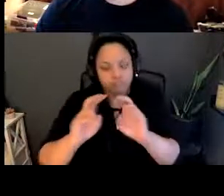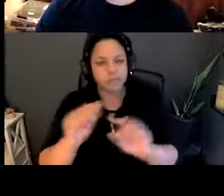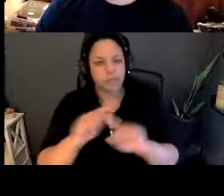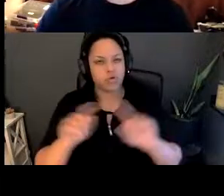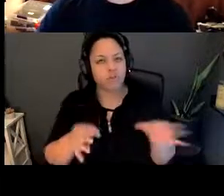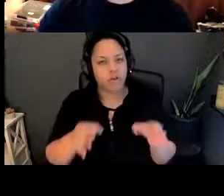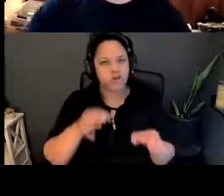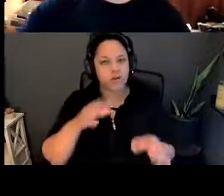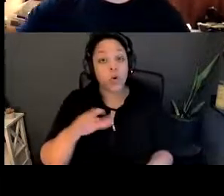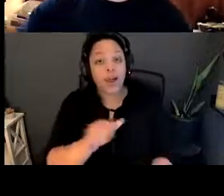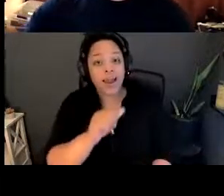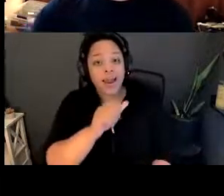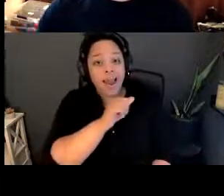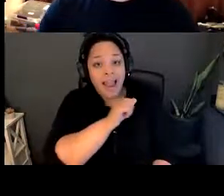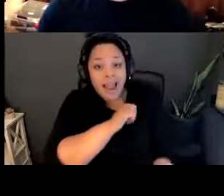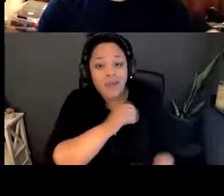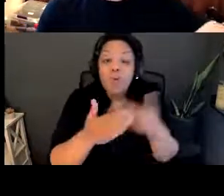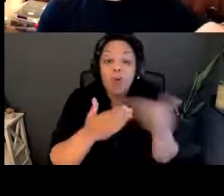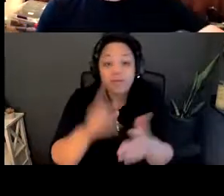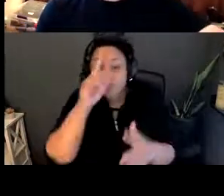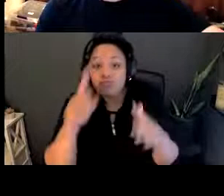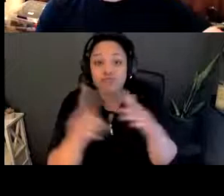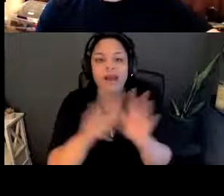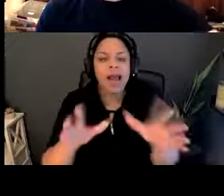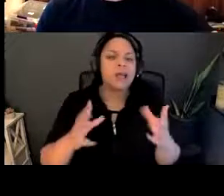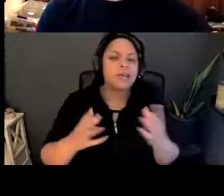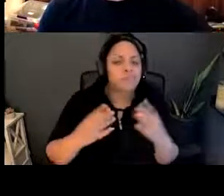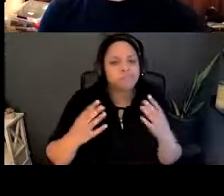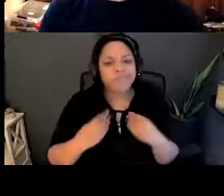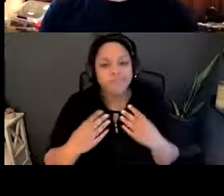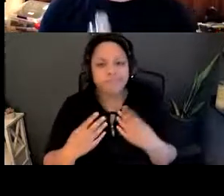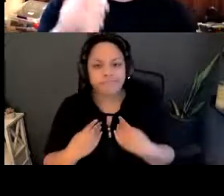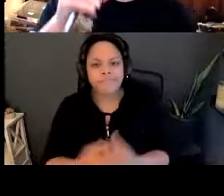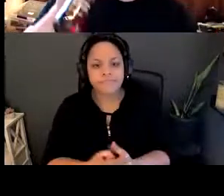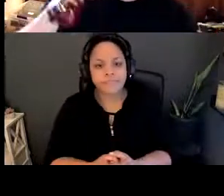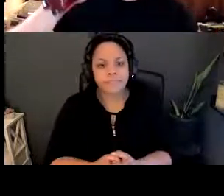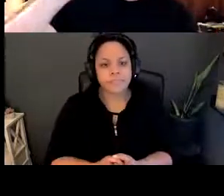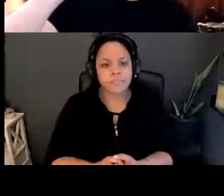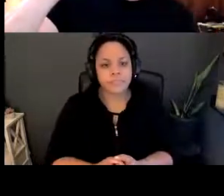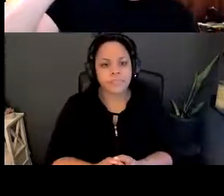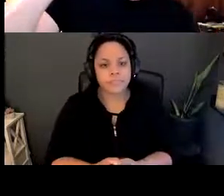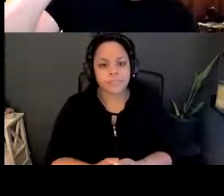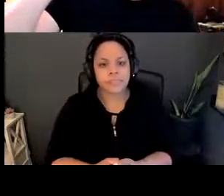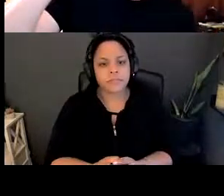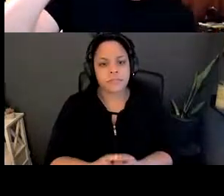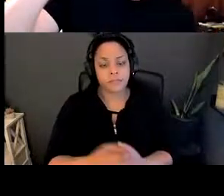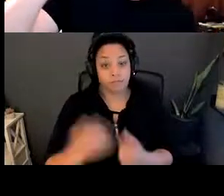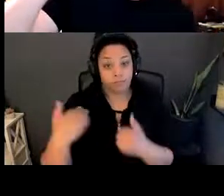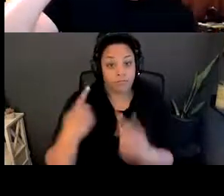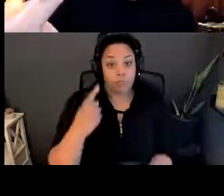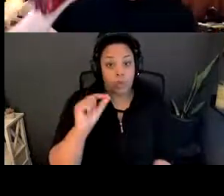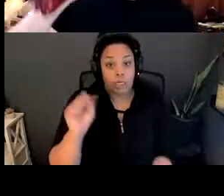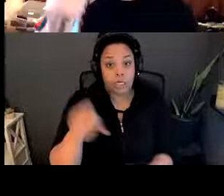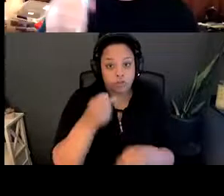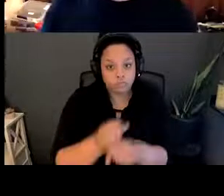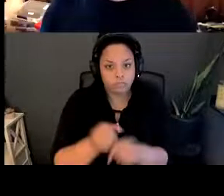accepting attitude towards whatever arises in the experience. And in the last 20 years, there's actually been quite a